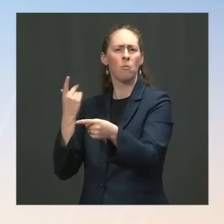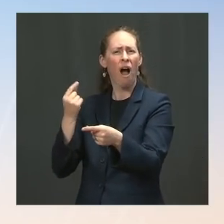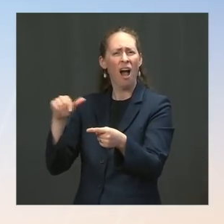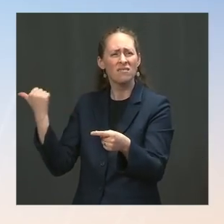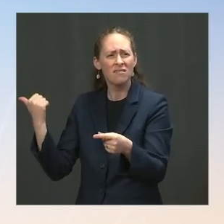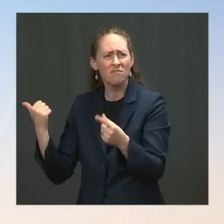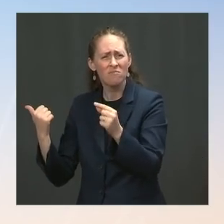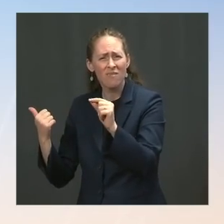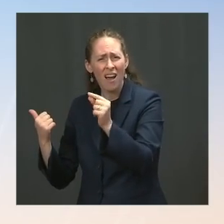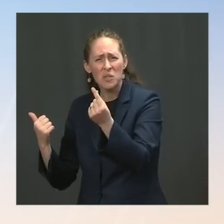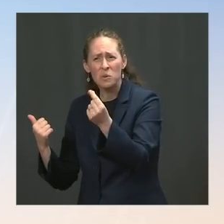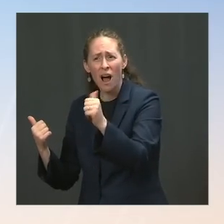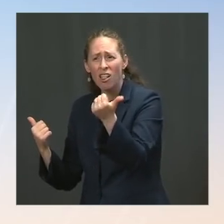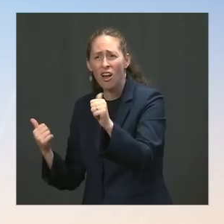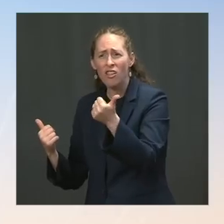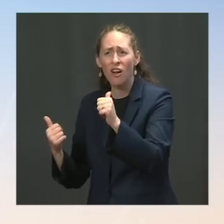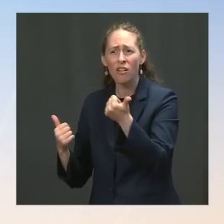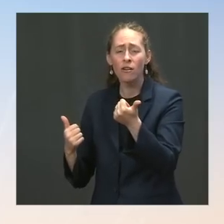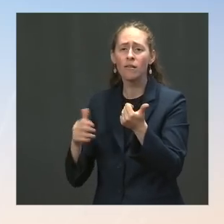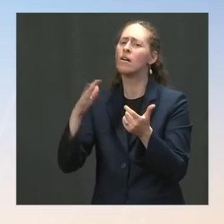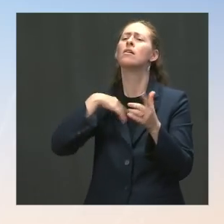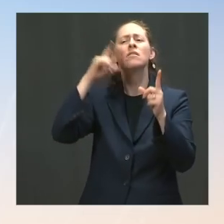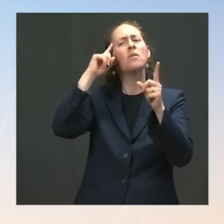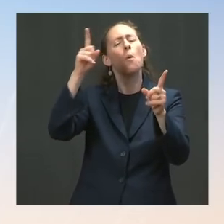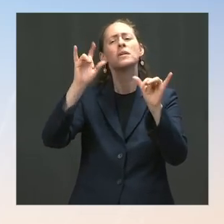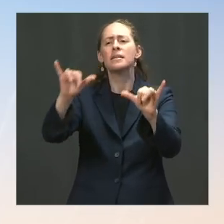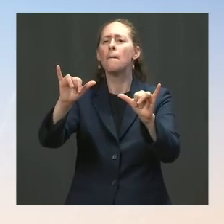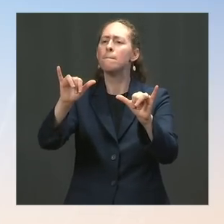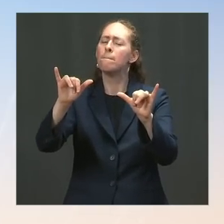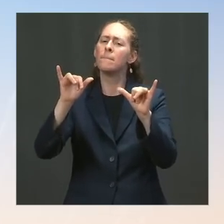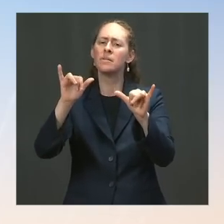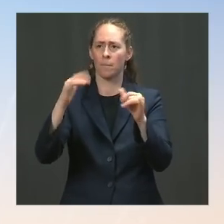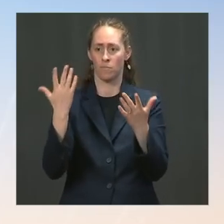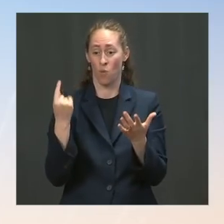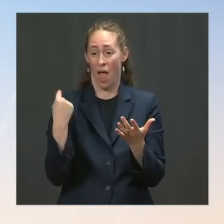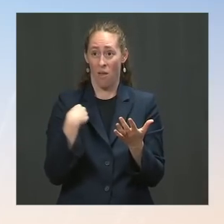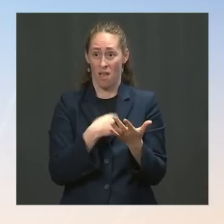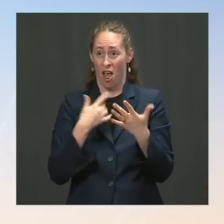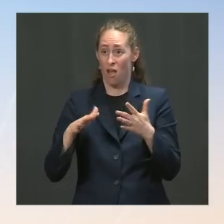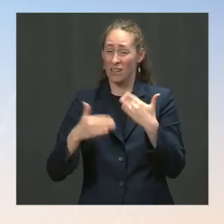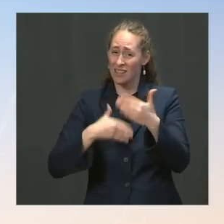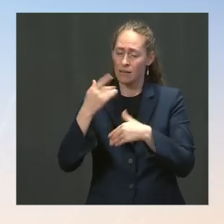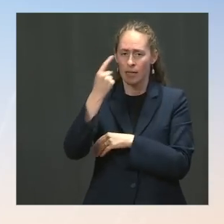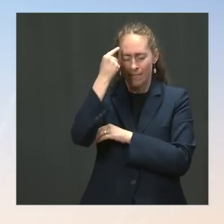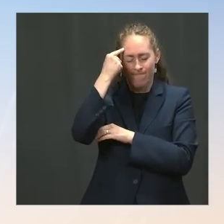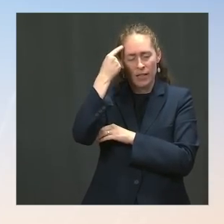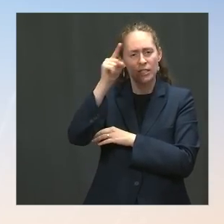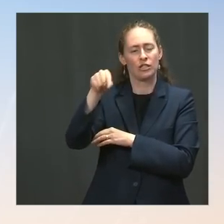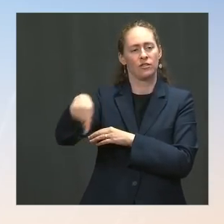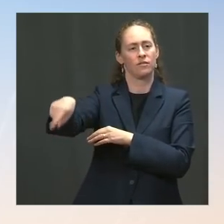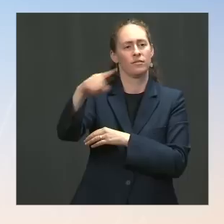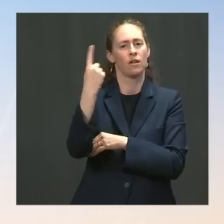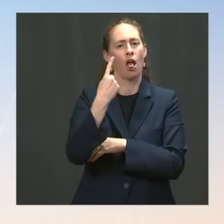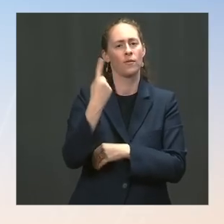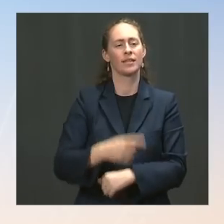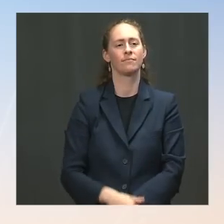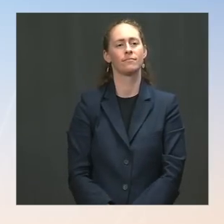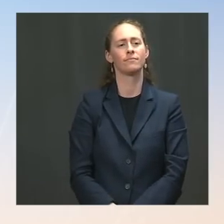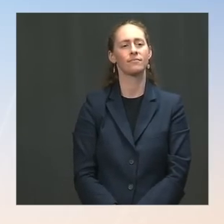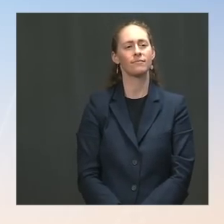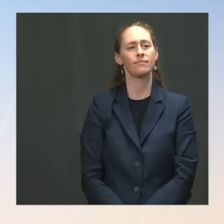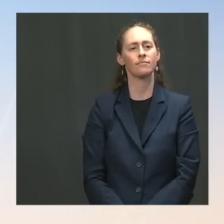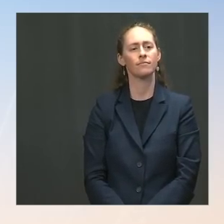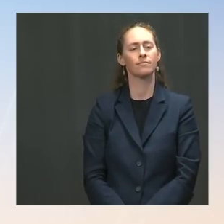to make that happen. Thank you. Right, thank you. Mr. Secretary, can you give us an update on the proposal to teach more black history in schools? Did